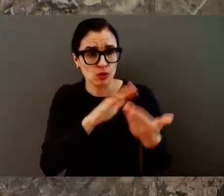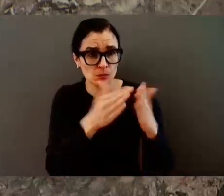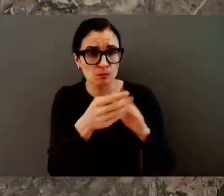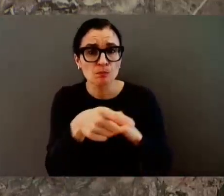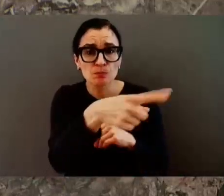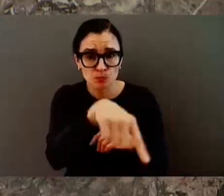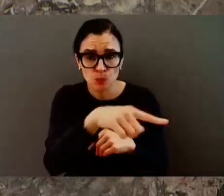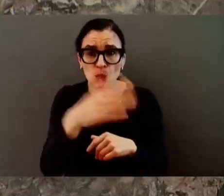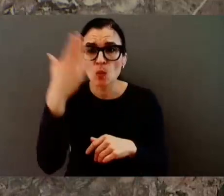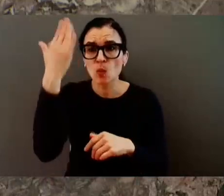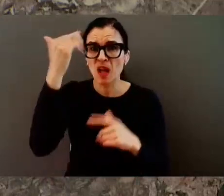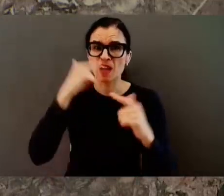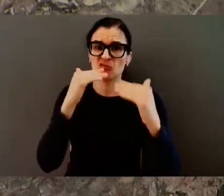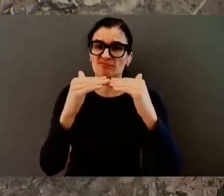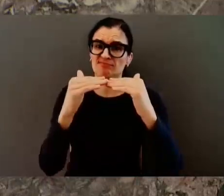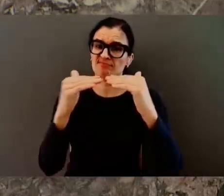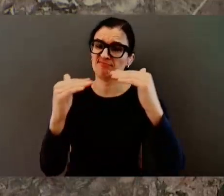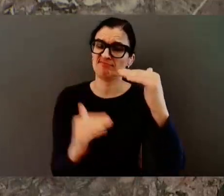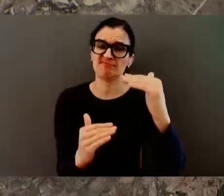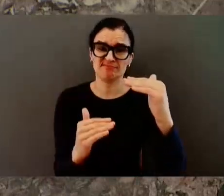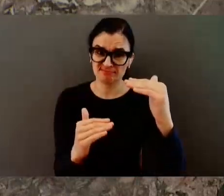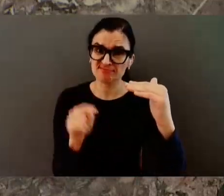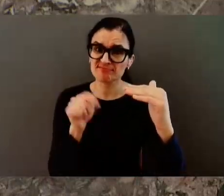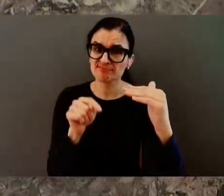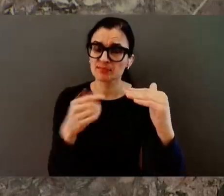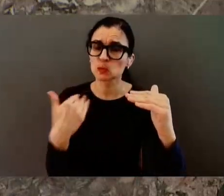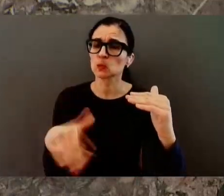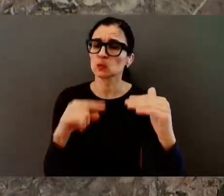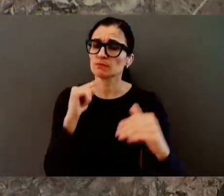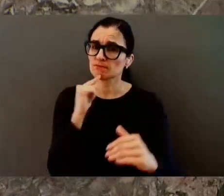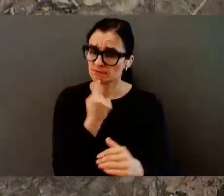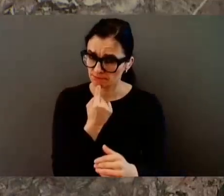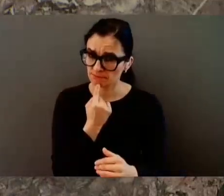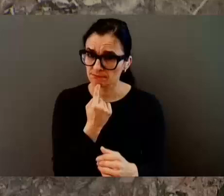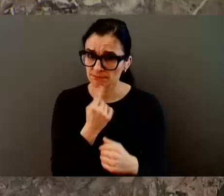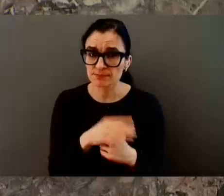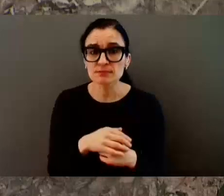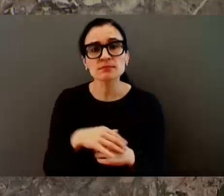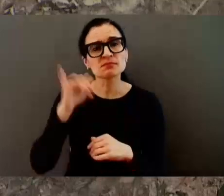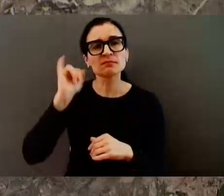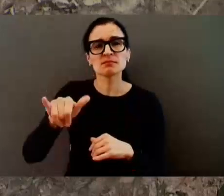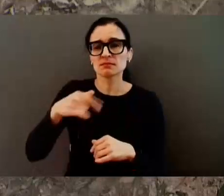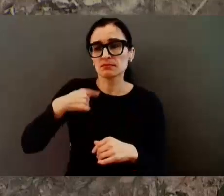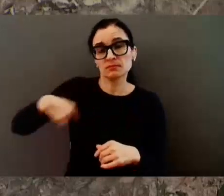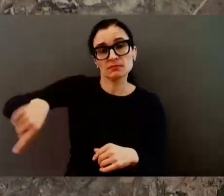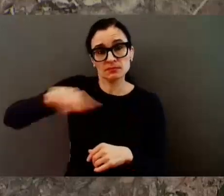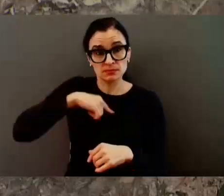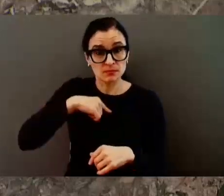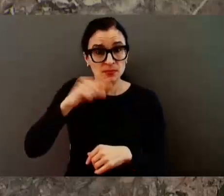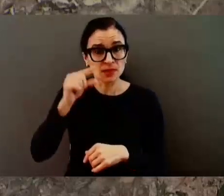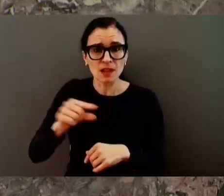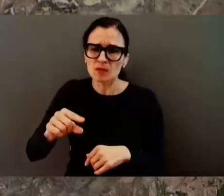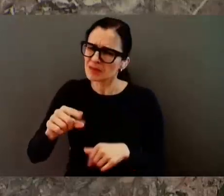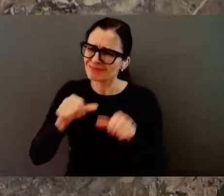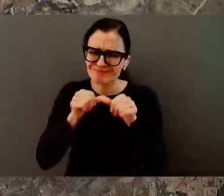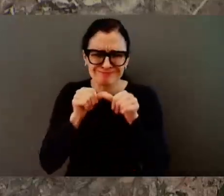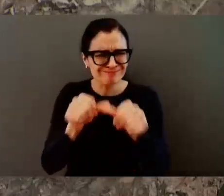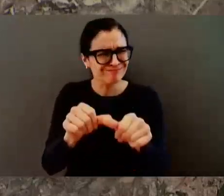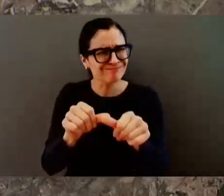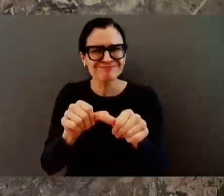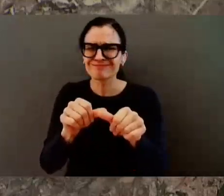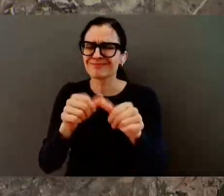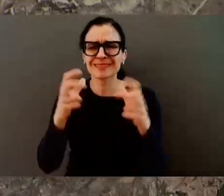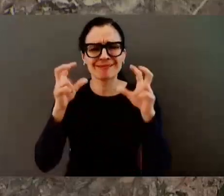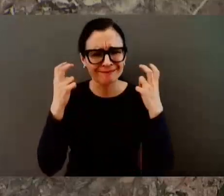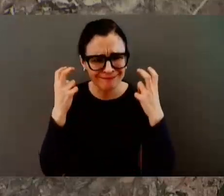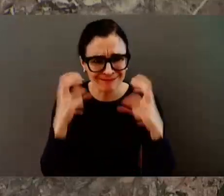Mr. Speaker, that's why this government continues to invest in incentives and programs to bring more healthcare workers into rural communities.